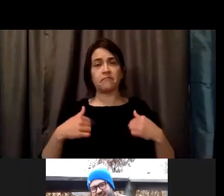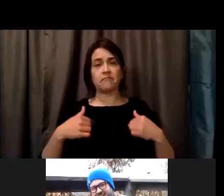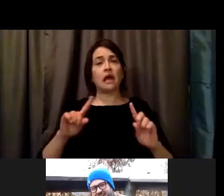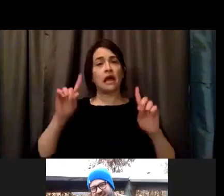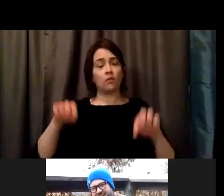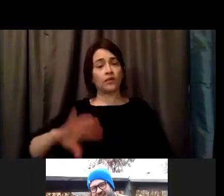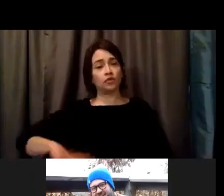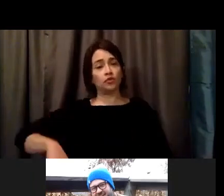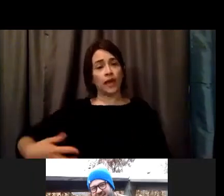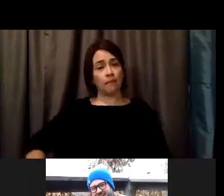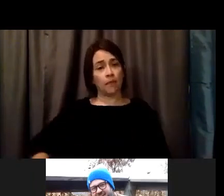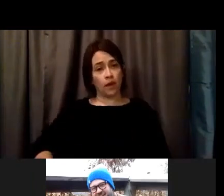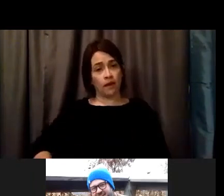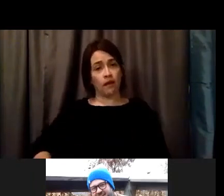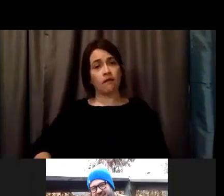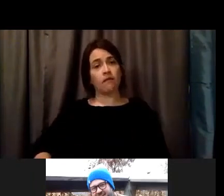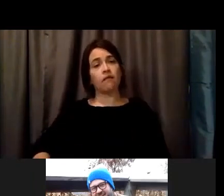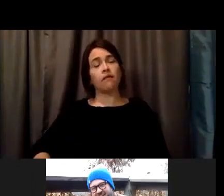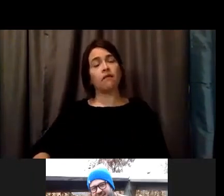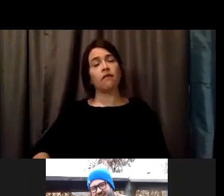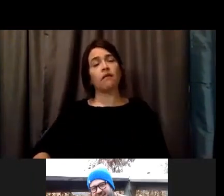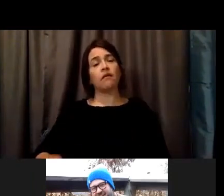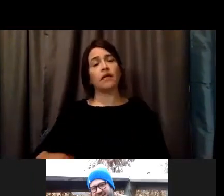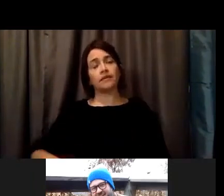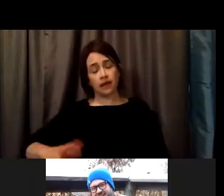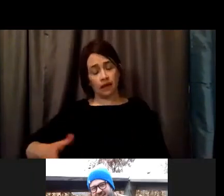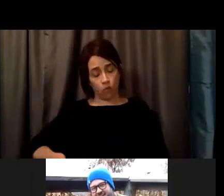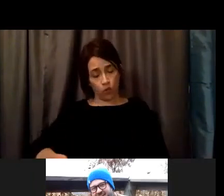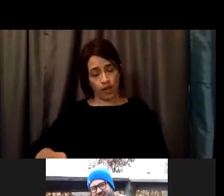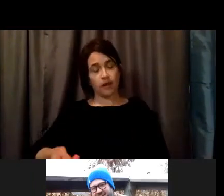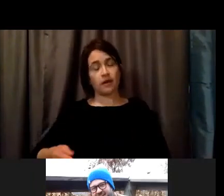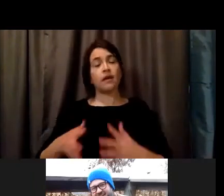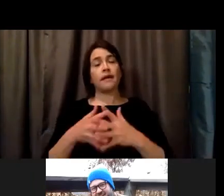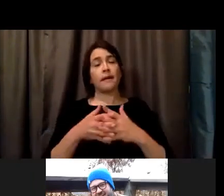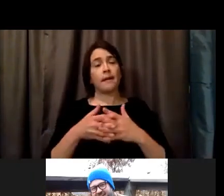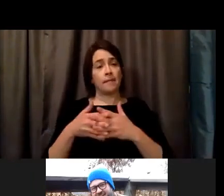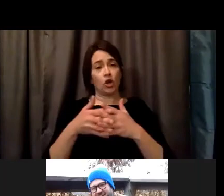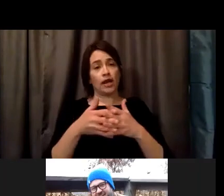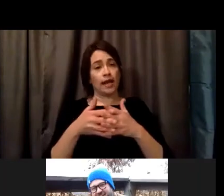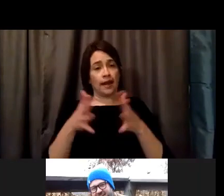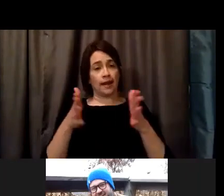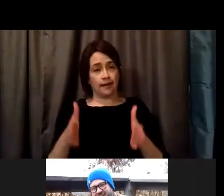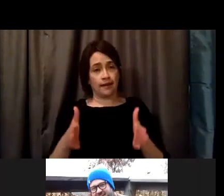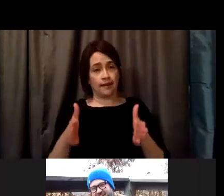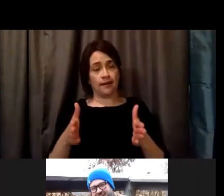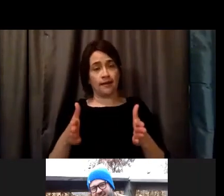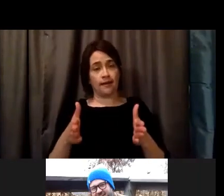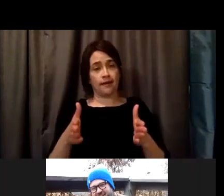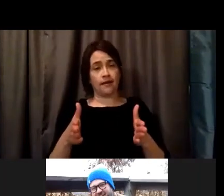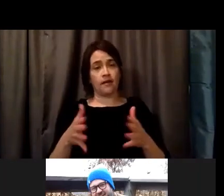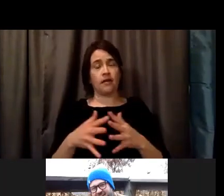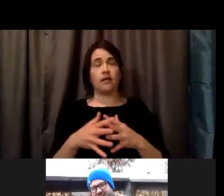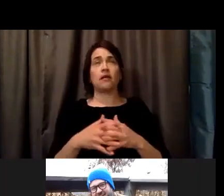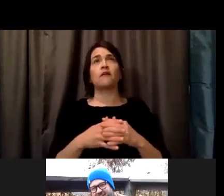as a Cambodian American, so you feel a sense of,